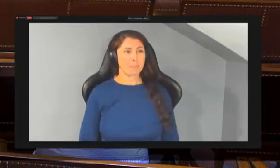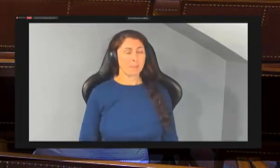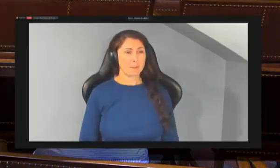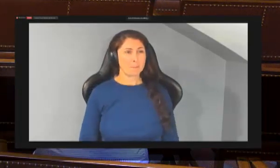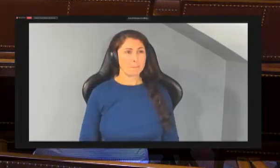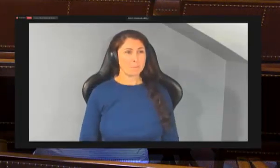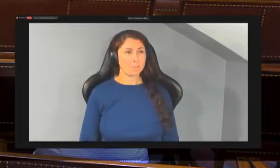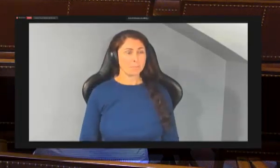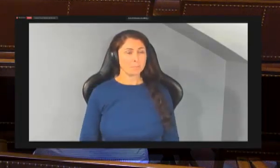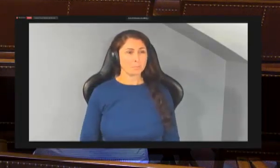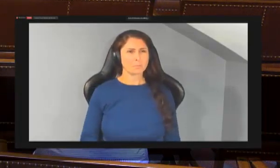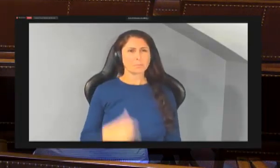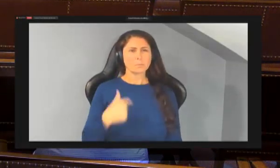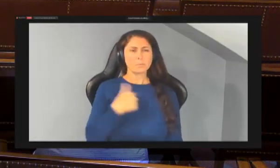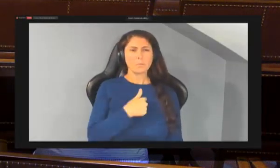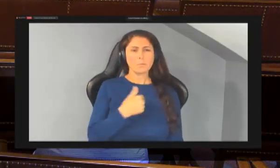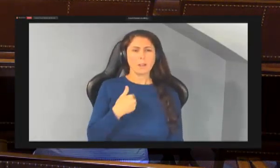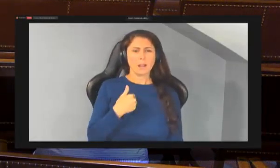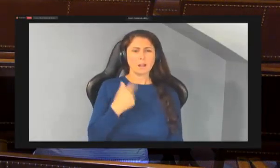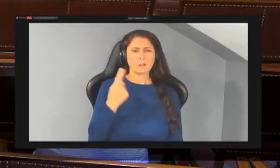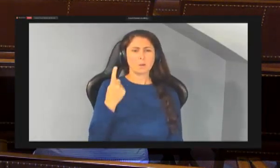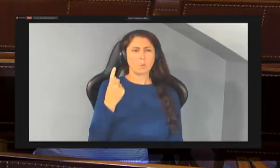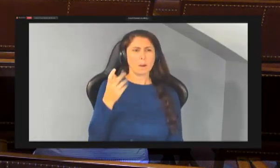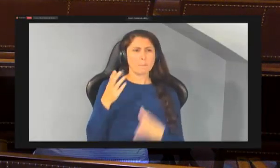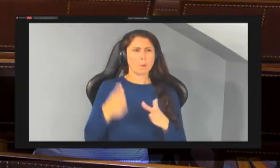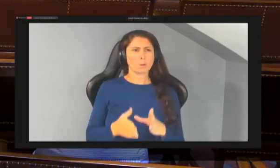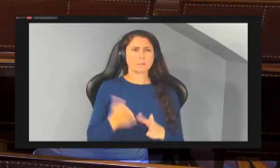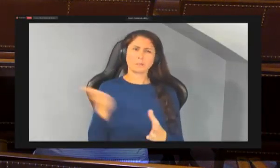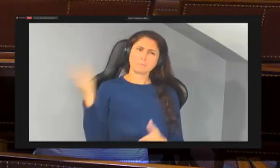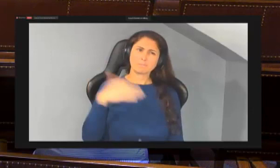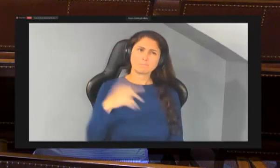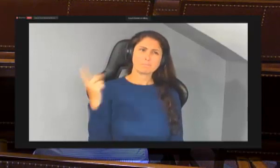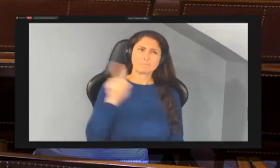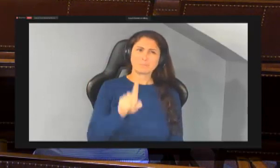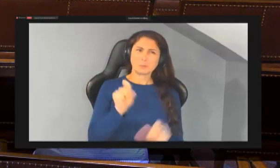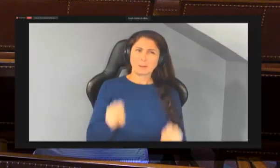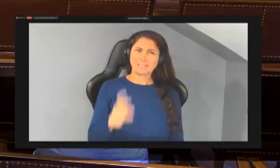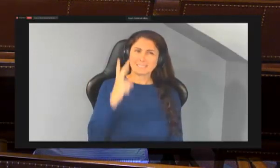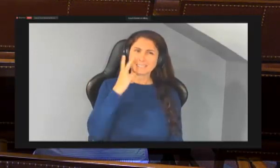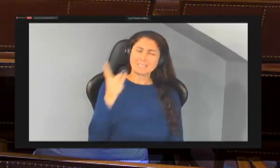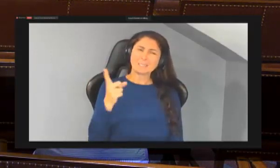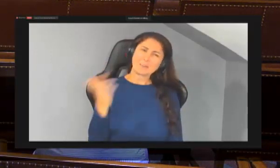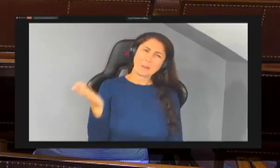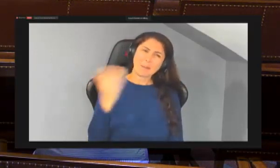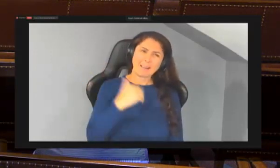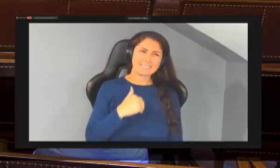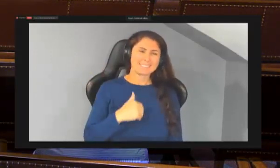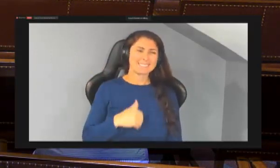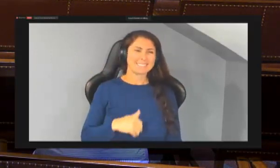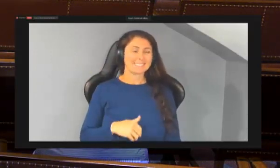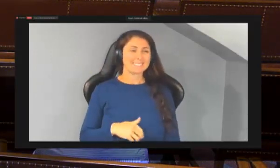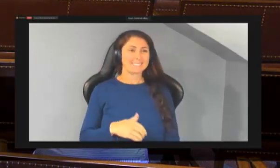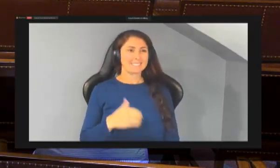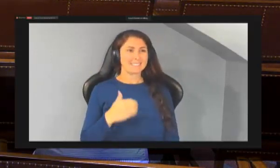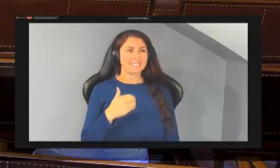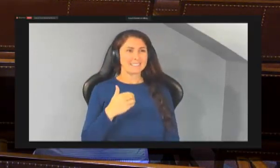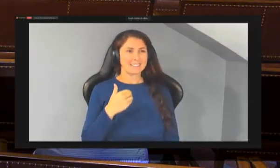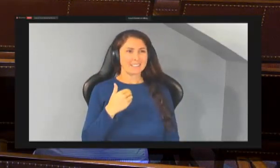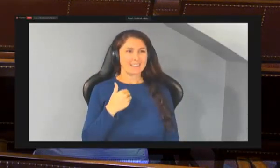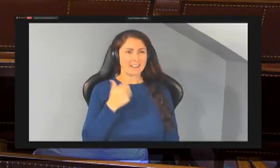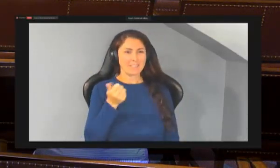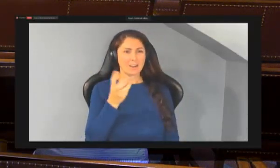We had one person speak. Come down so I can see you. Thank you. Oh, come on. I only got a couple more months left.